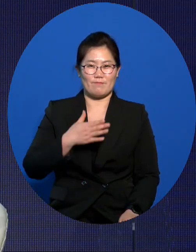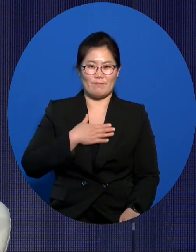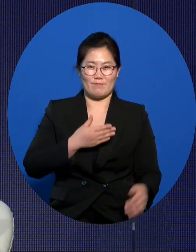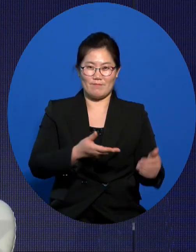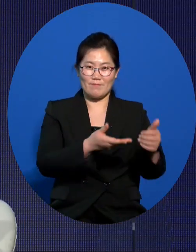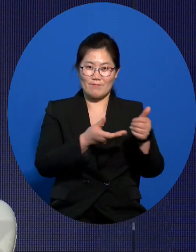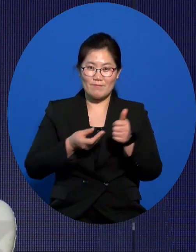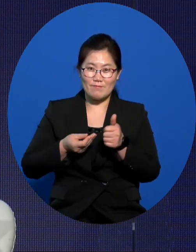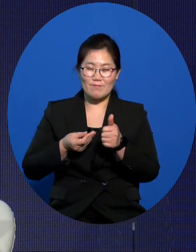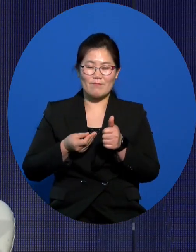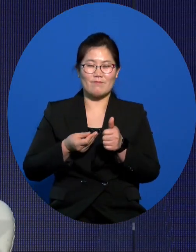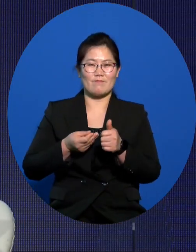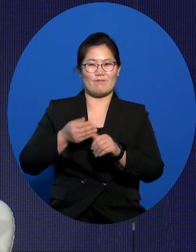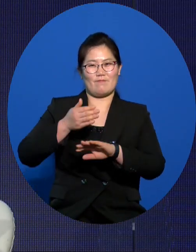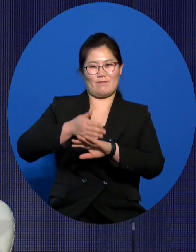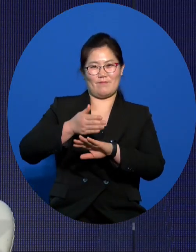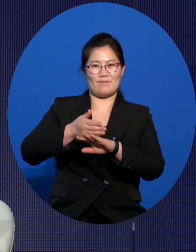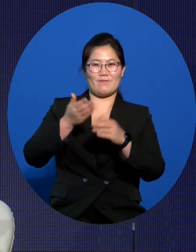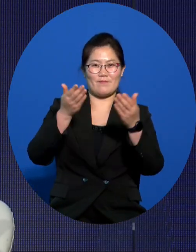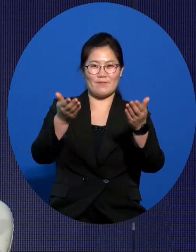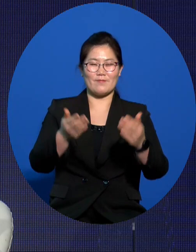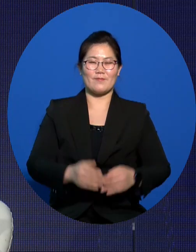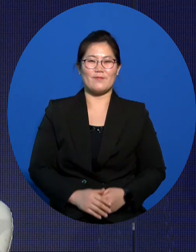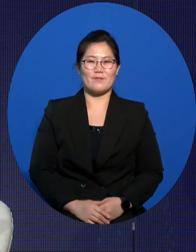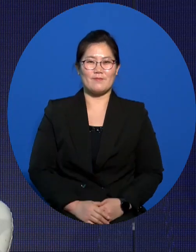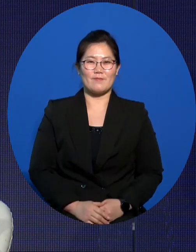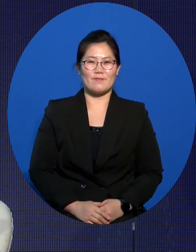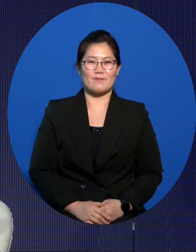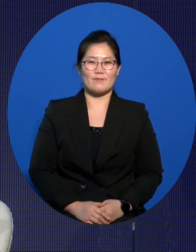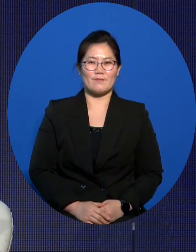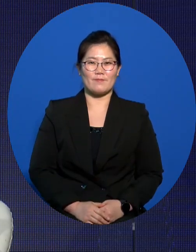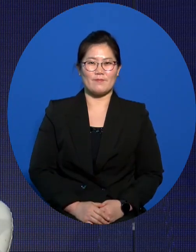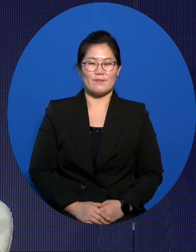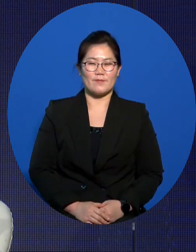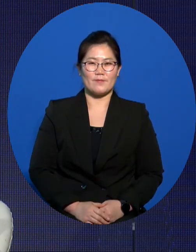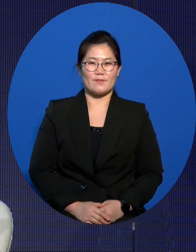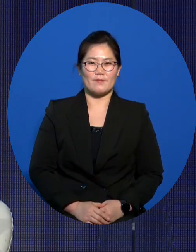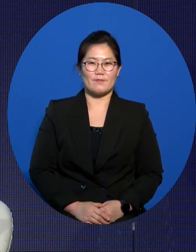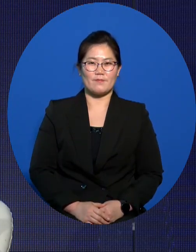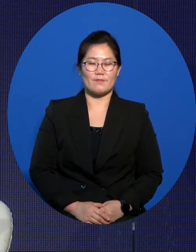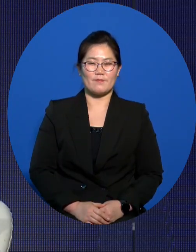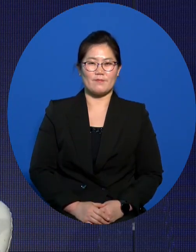First of all, thank you very much for the invitation to this forum.